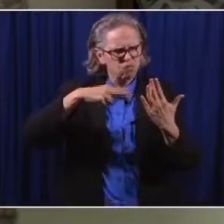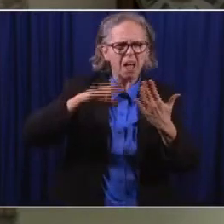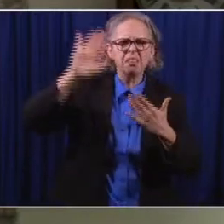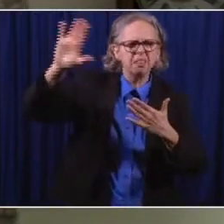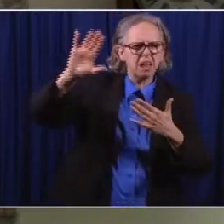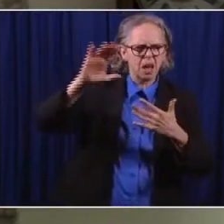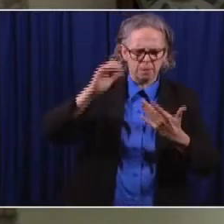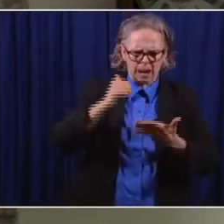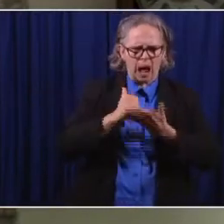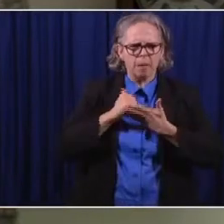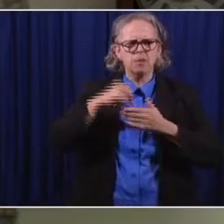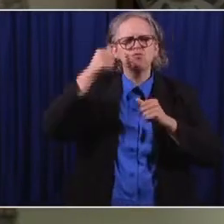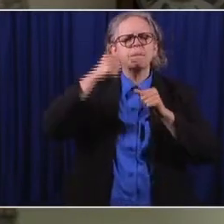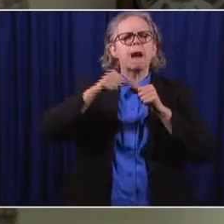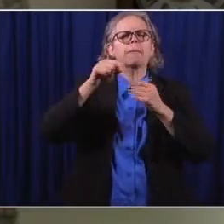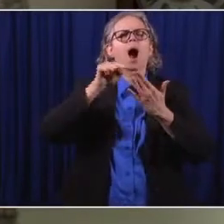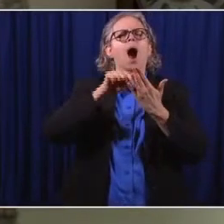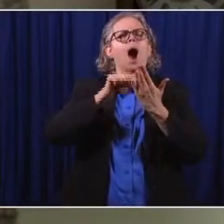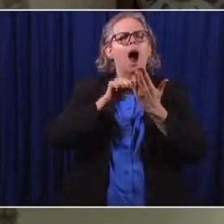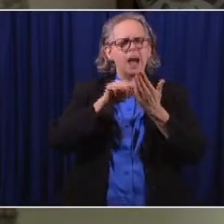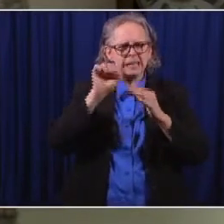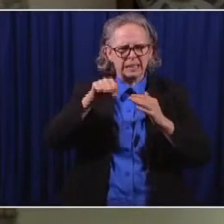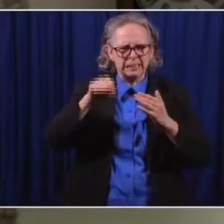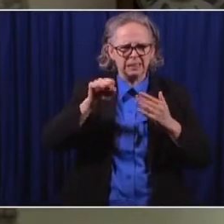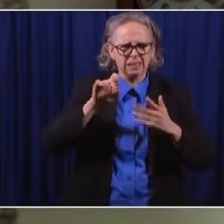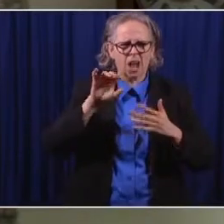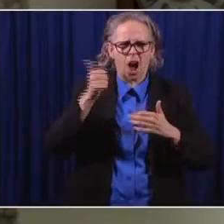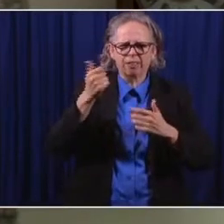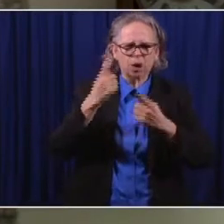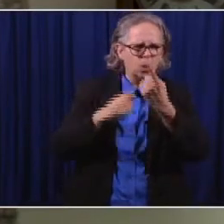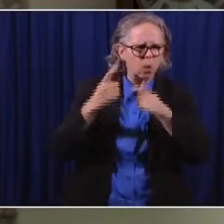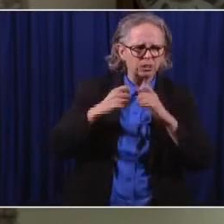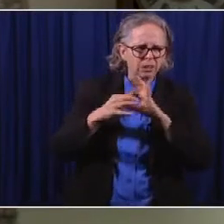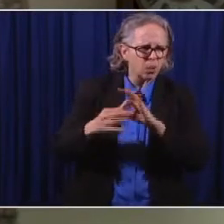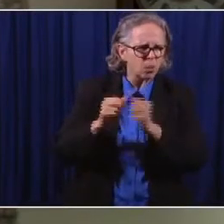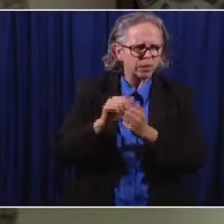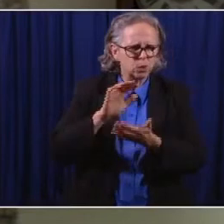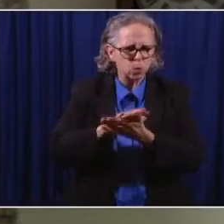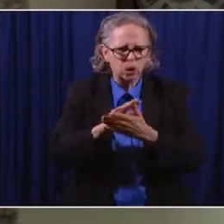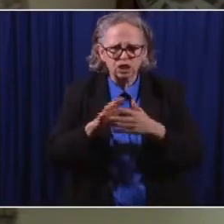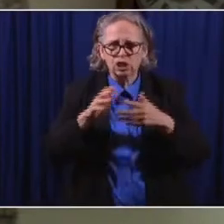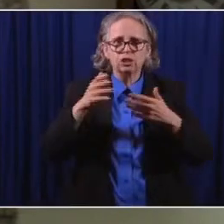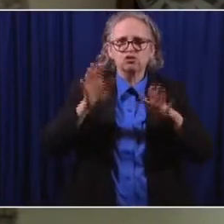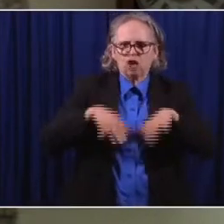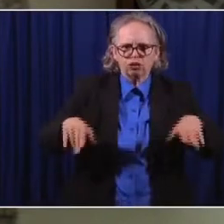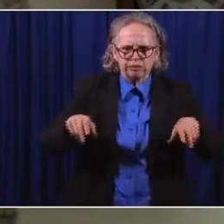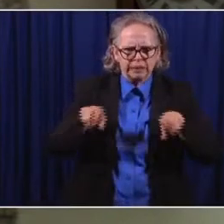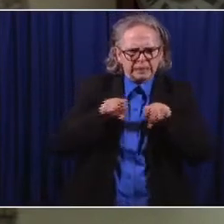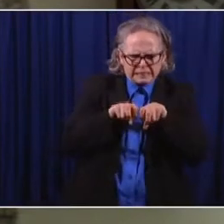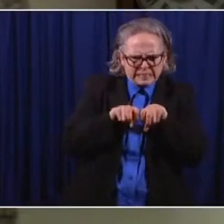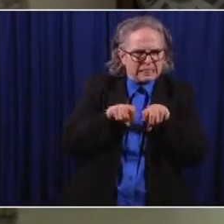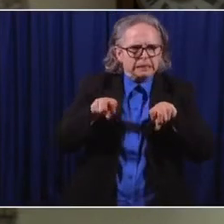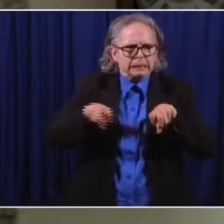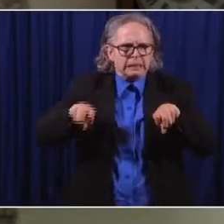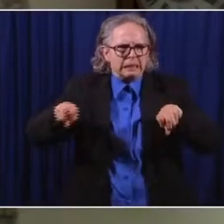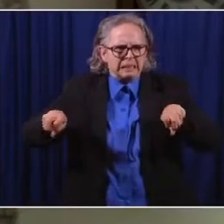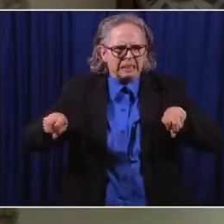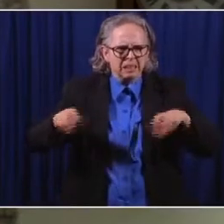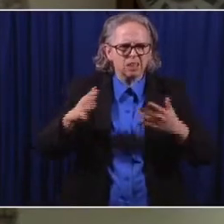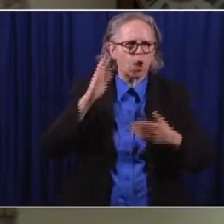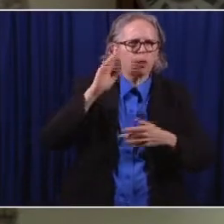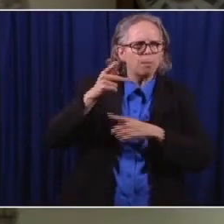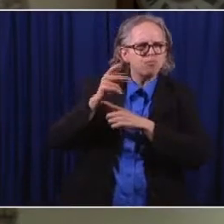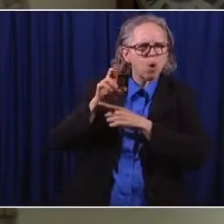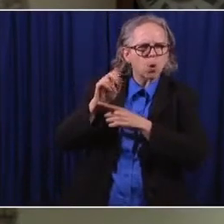inquiries we had in regard to schools and kids sitting next to each other and what should be the protocol. But I would say